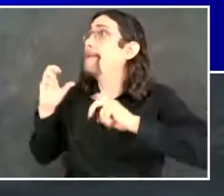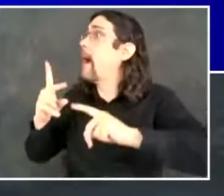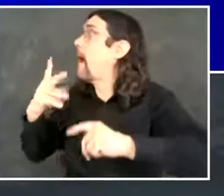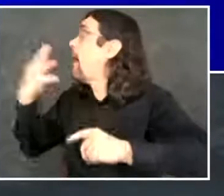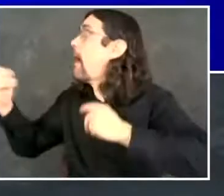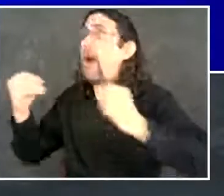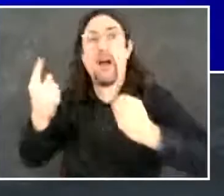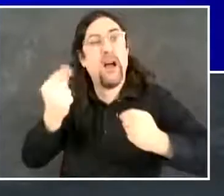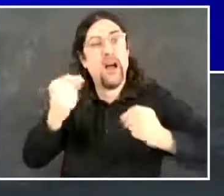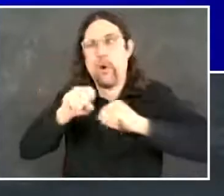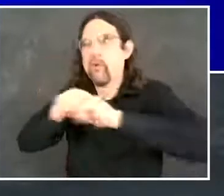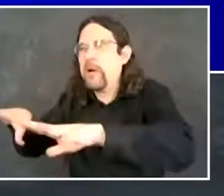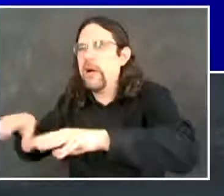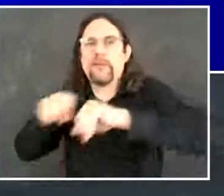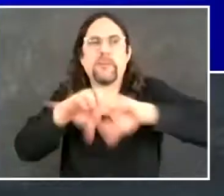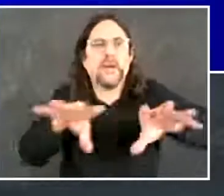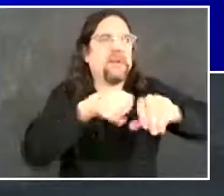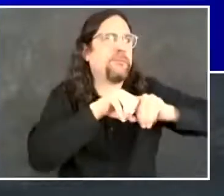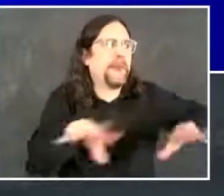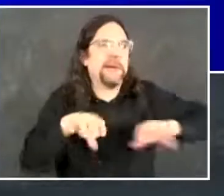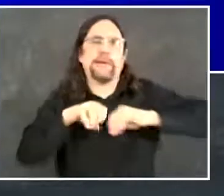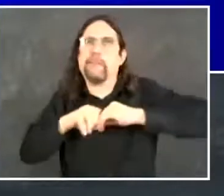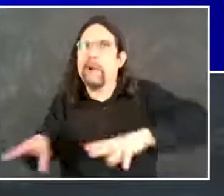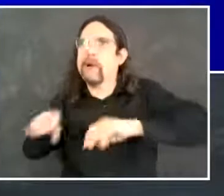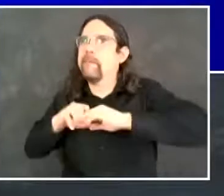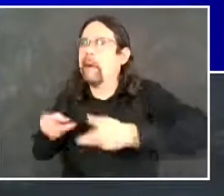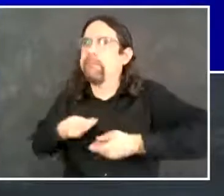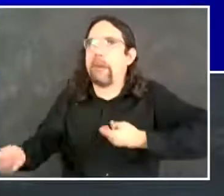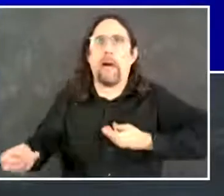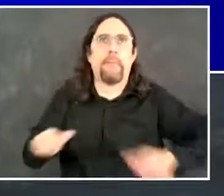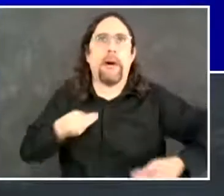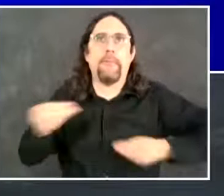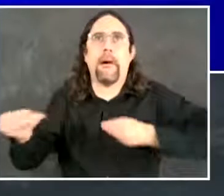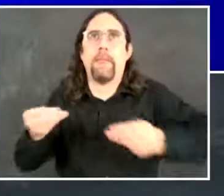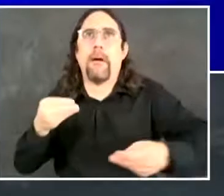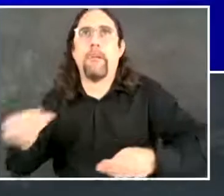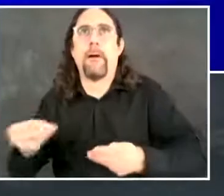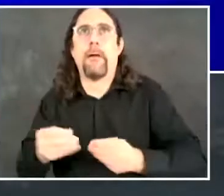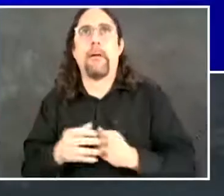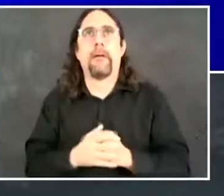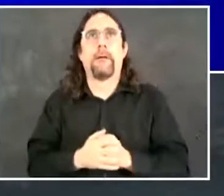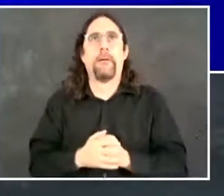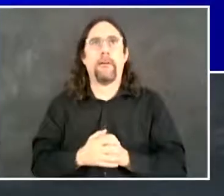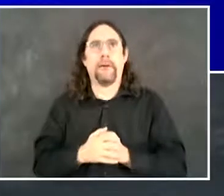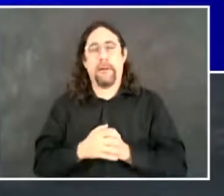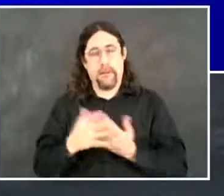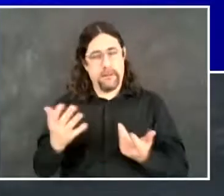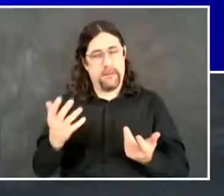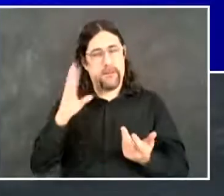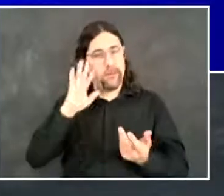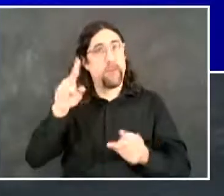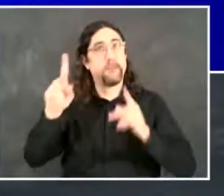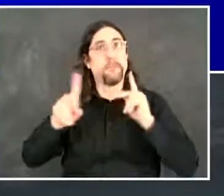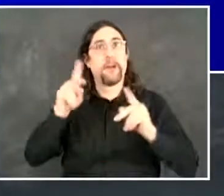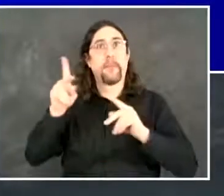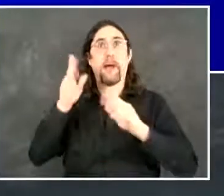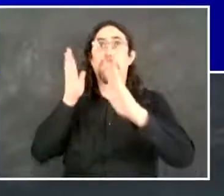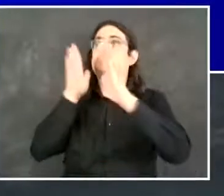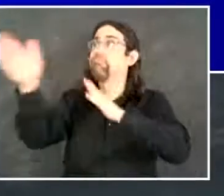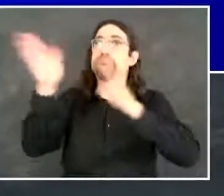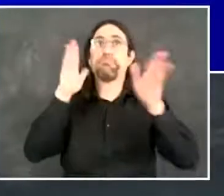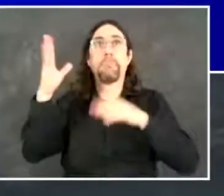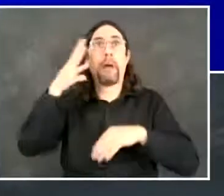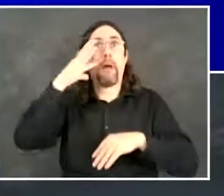disease. That amount of activity immediately tells you that you open the door a little bit for this disease, it comes back